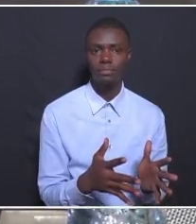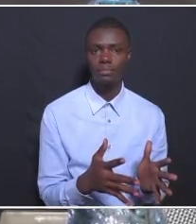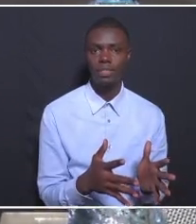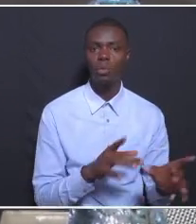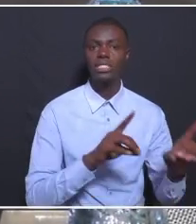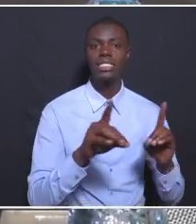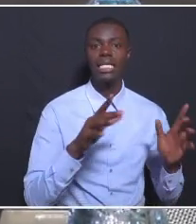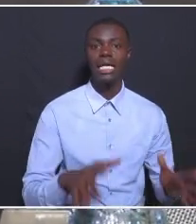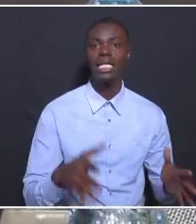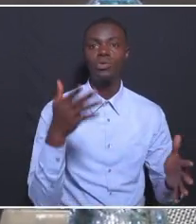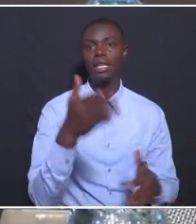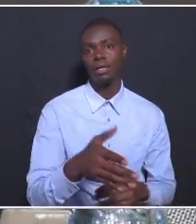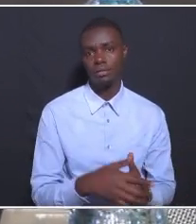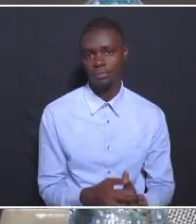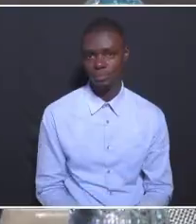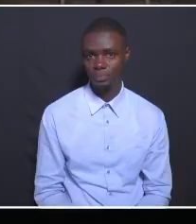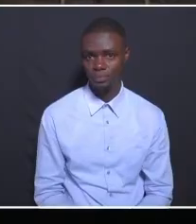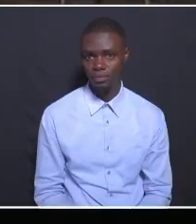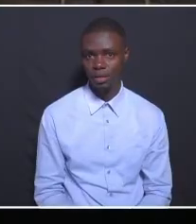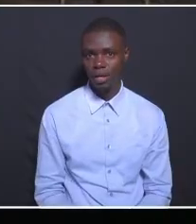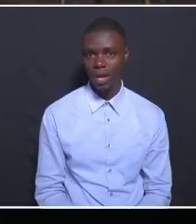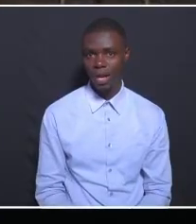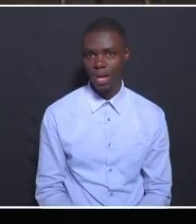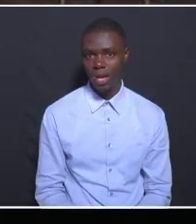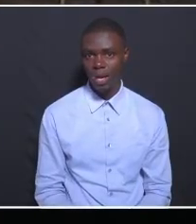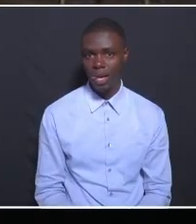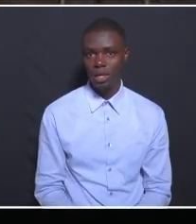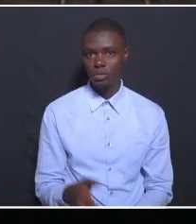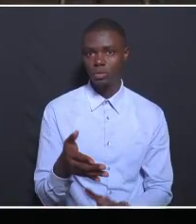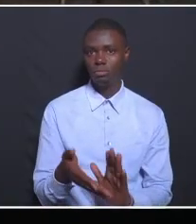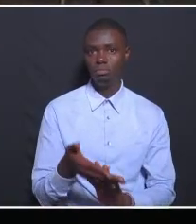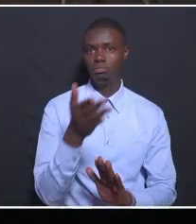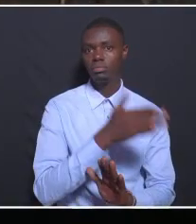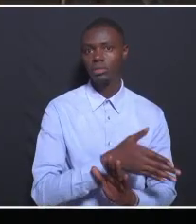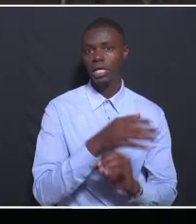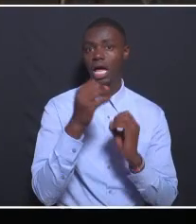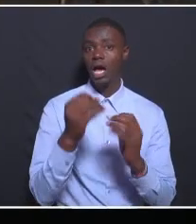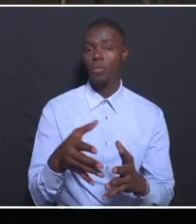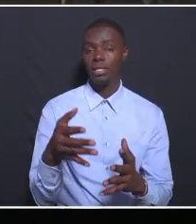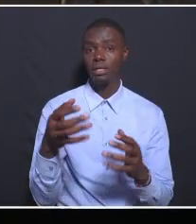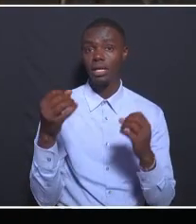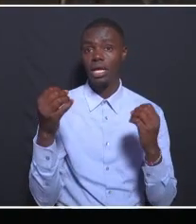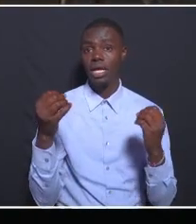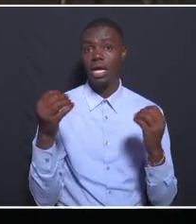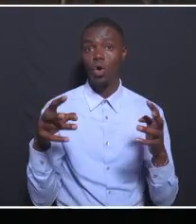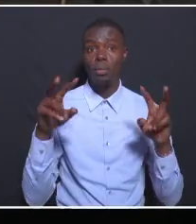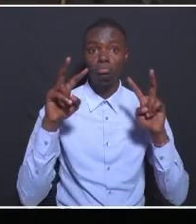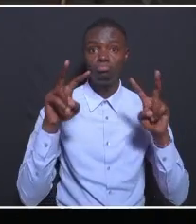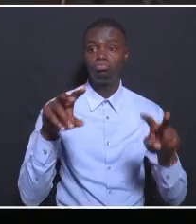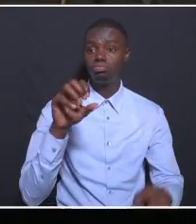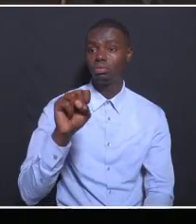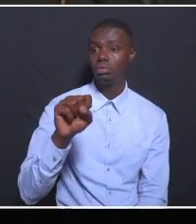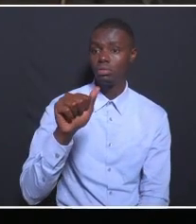yeah. So we're going to play the Sayari trailer, but before we do, how many here watched